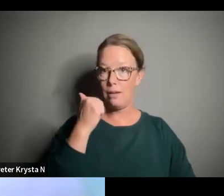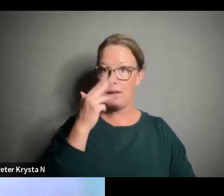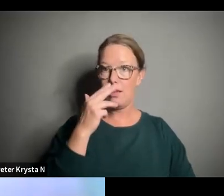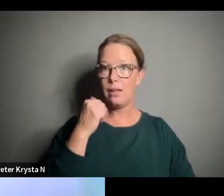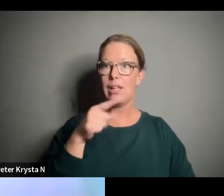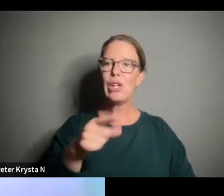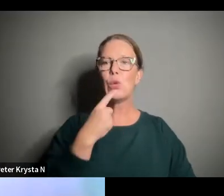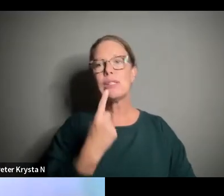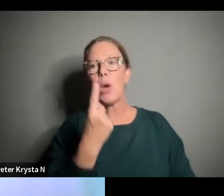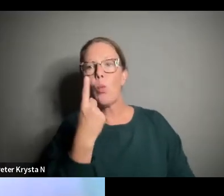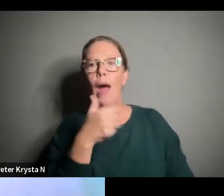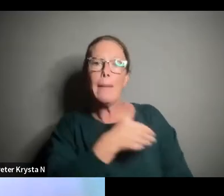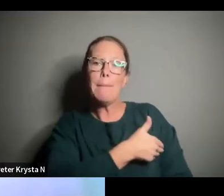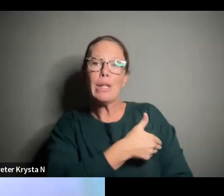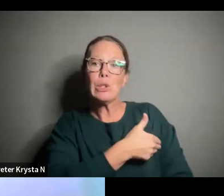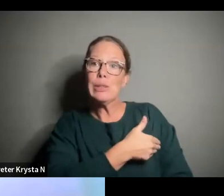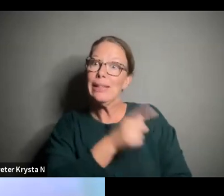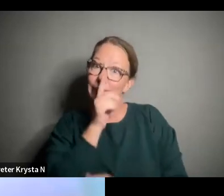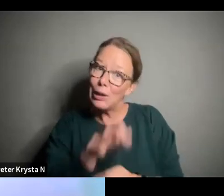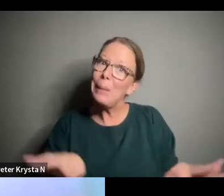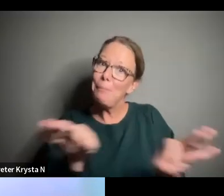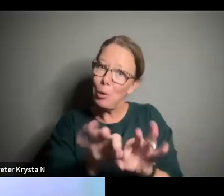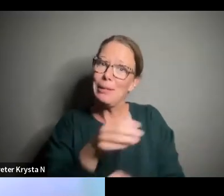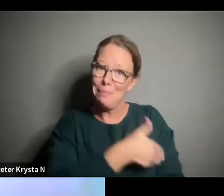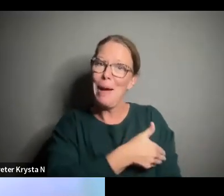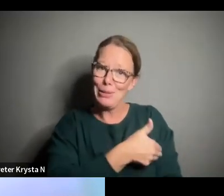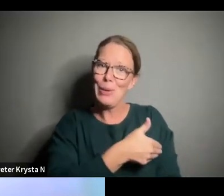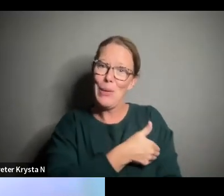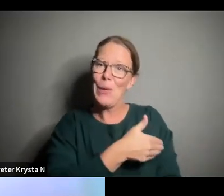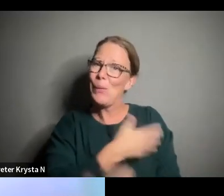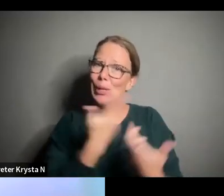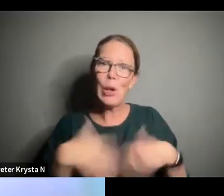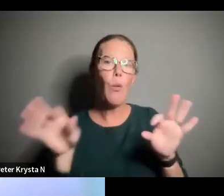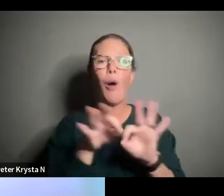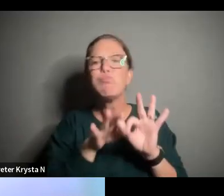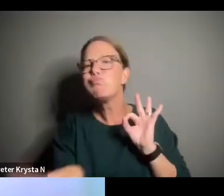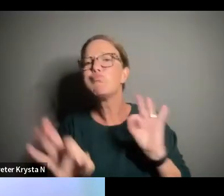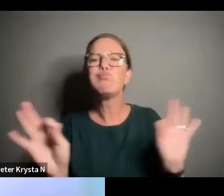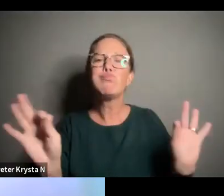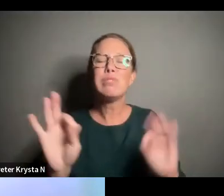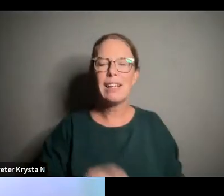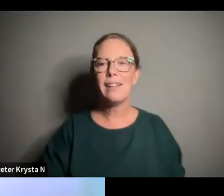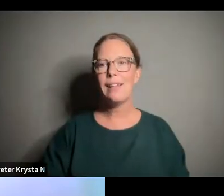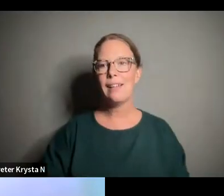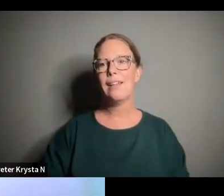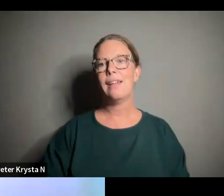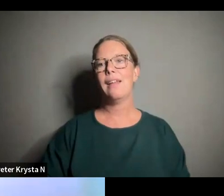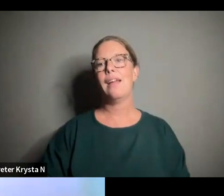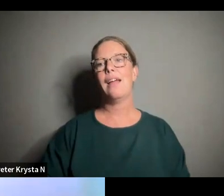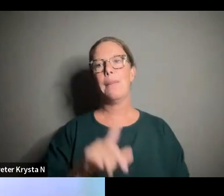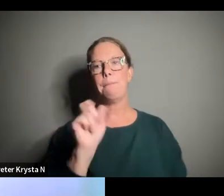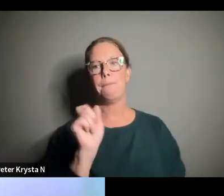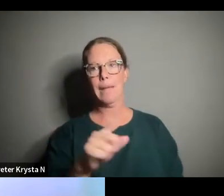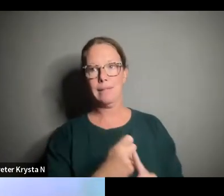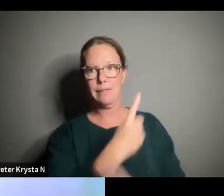just this one muscle, but as I say, it's a very important muscle, so we don't want to overlook it. Now I'm going to ask a far out question